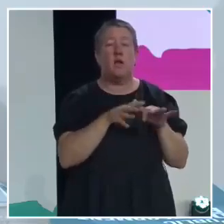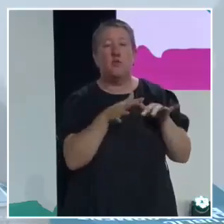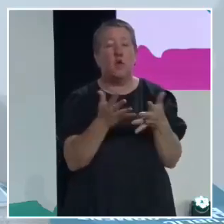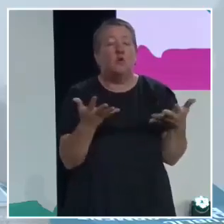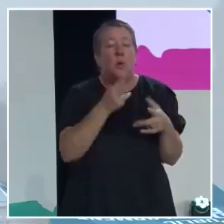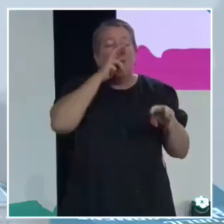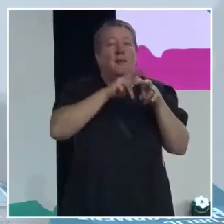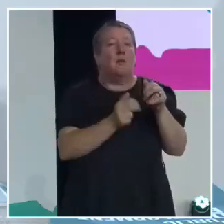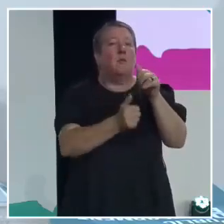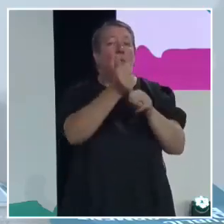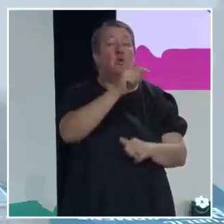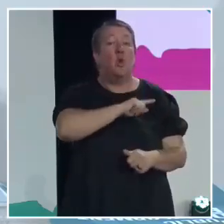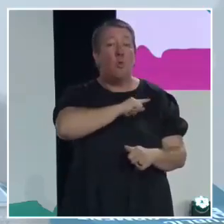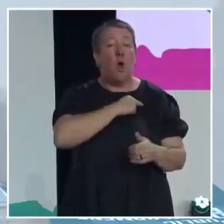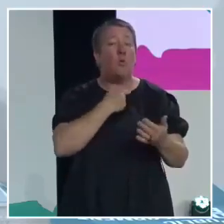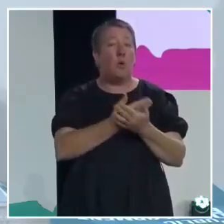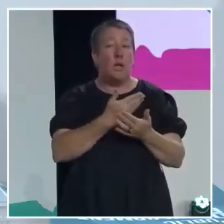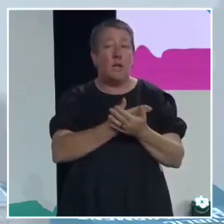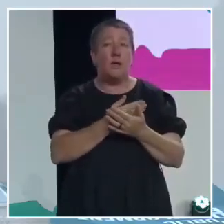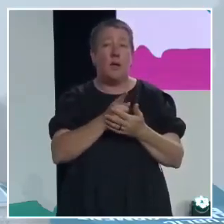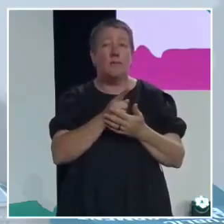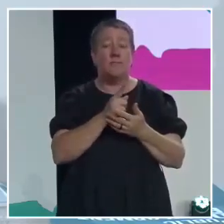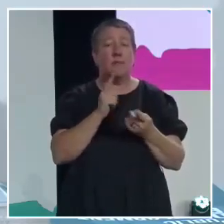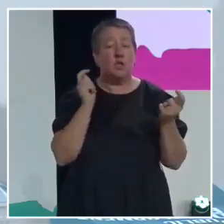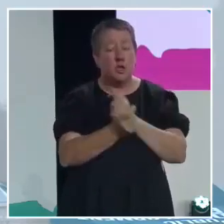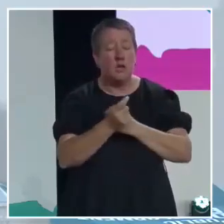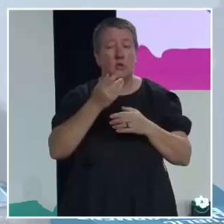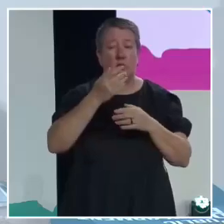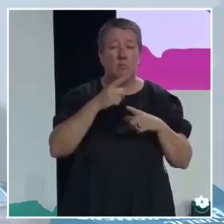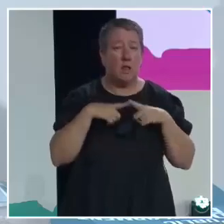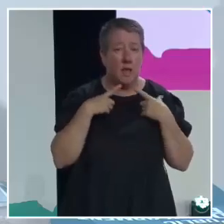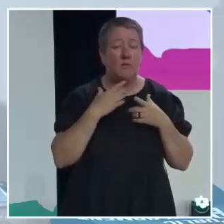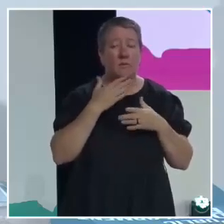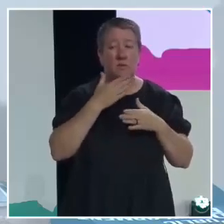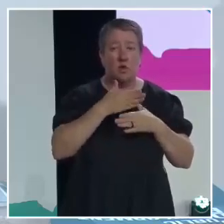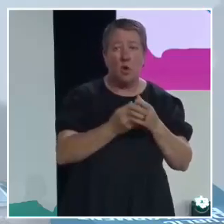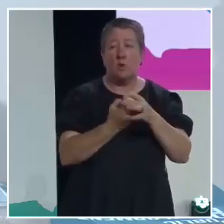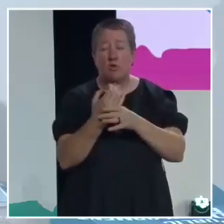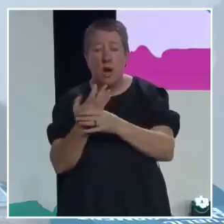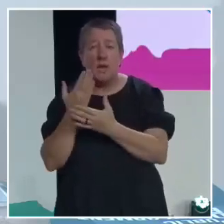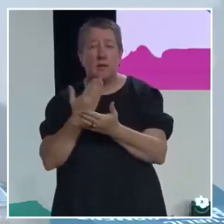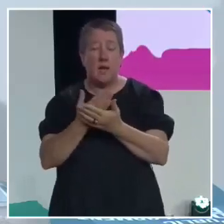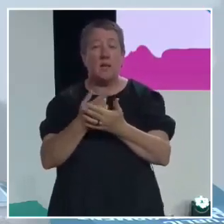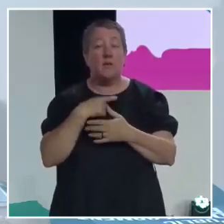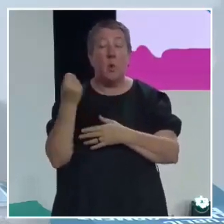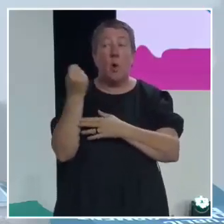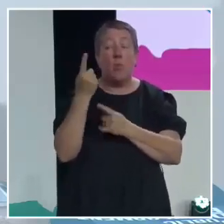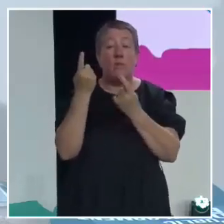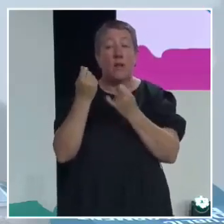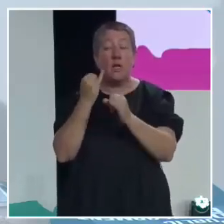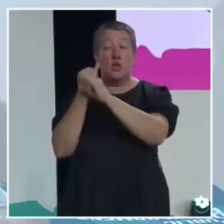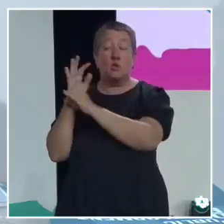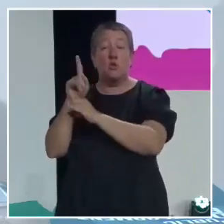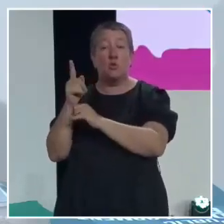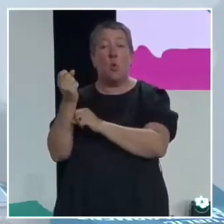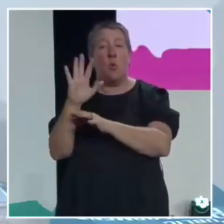because we can generate wealth, we can create jobs, and we can change lives if we're mission focused and if we hold the financial institutions accountable